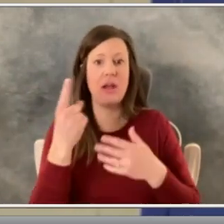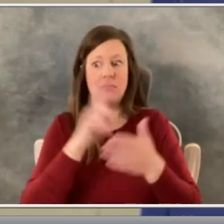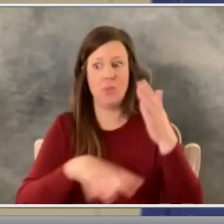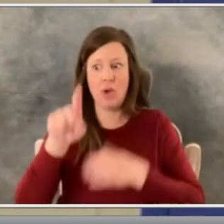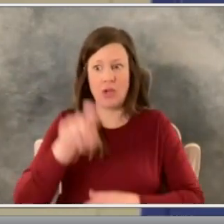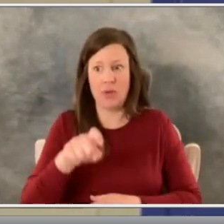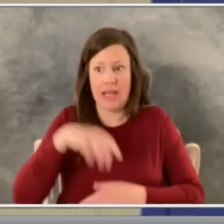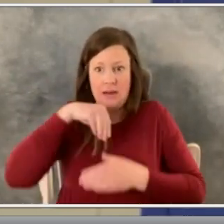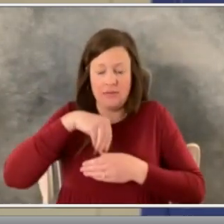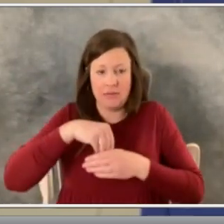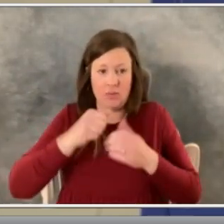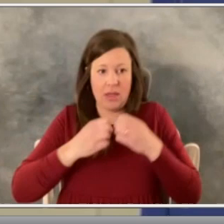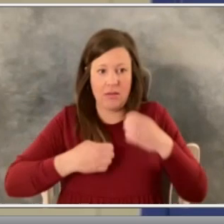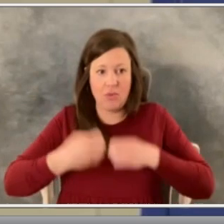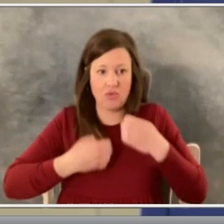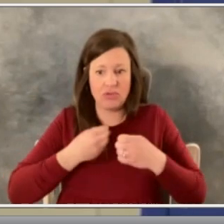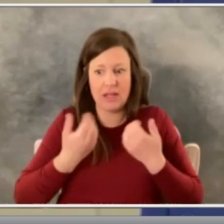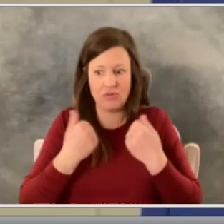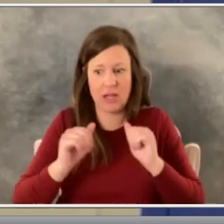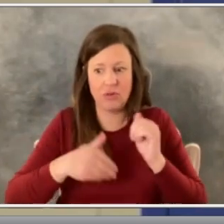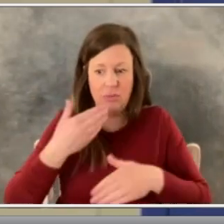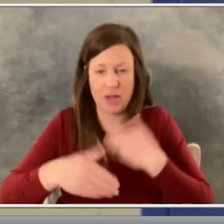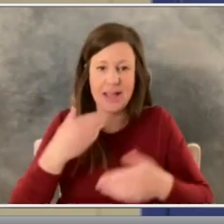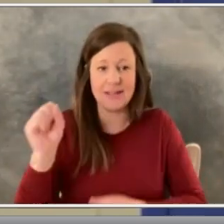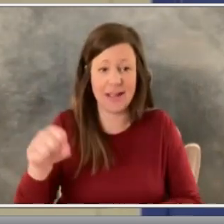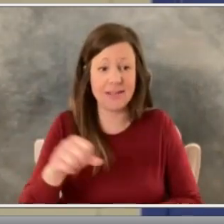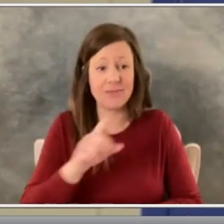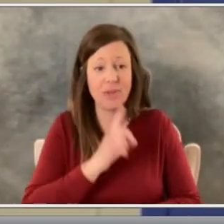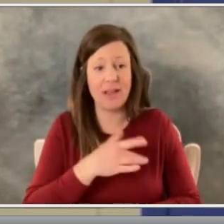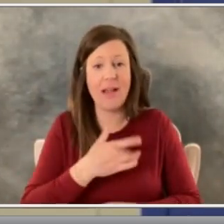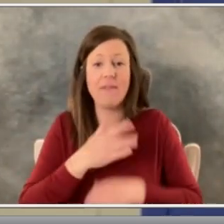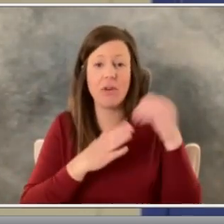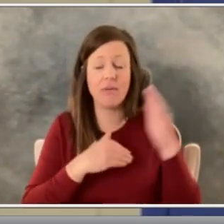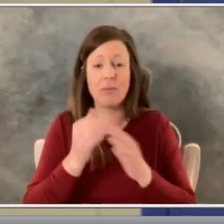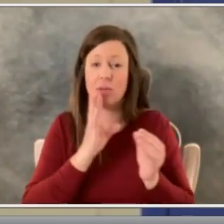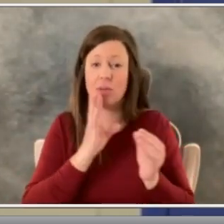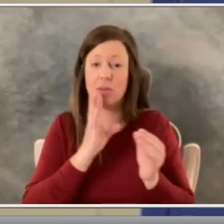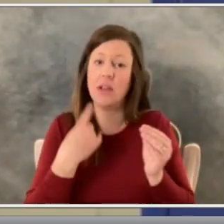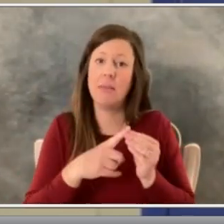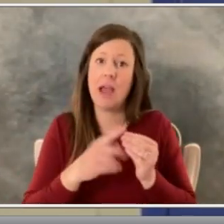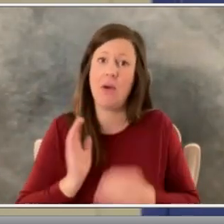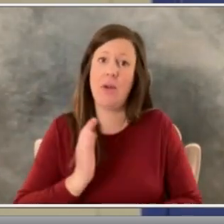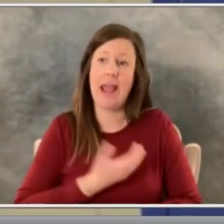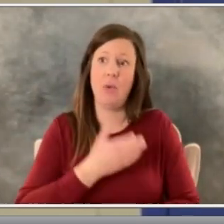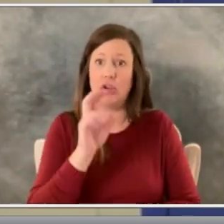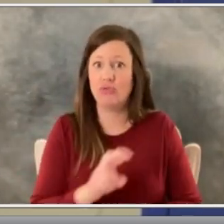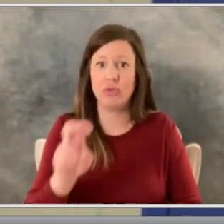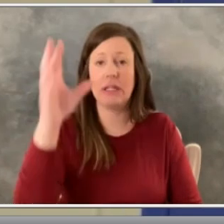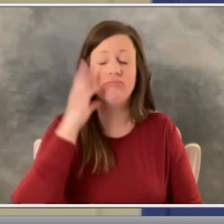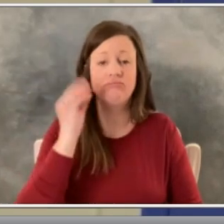internally and to process it out. I felt very comfortable talking about our journey to these